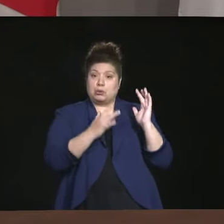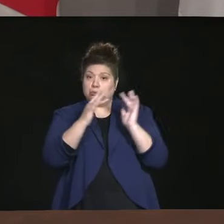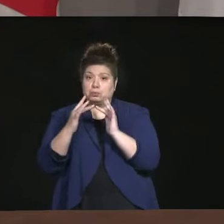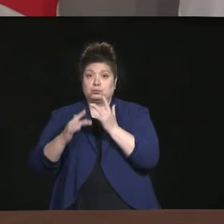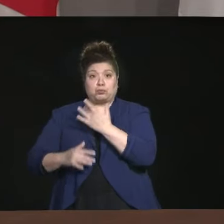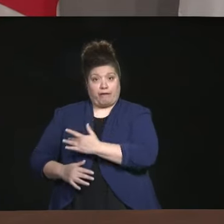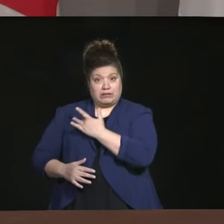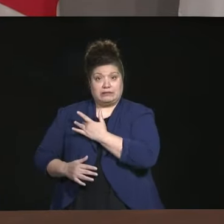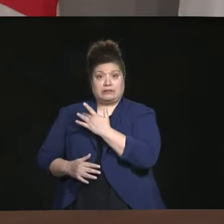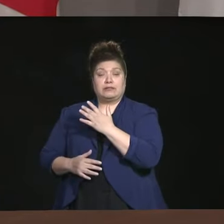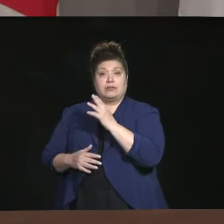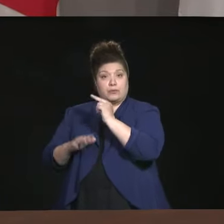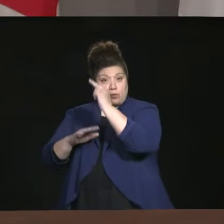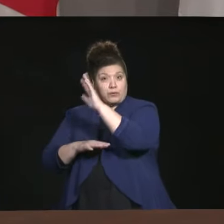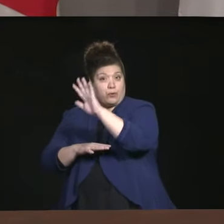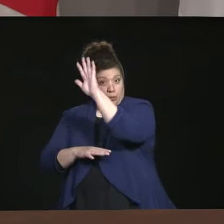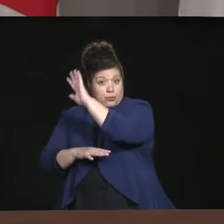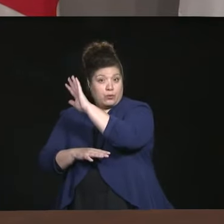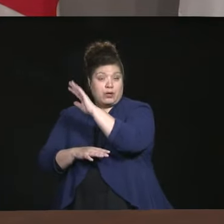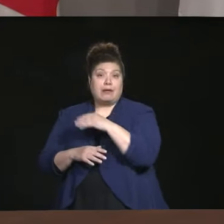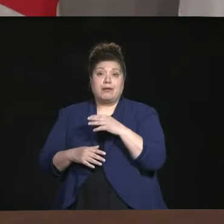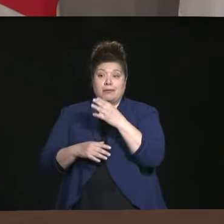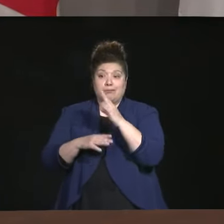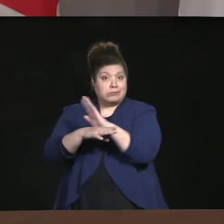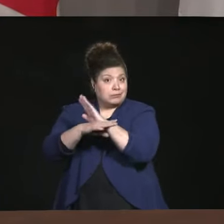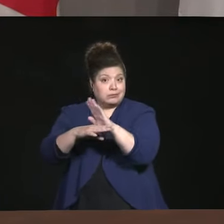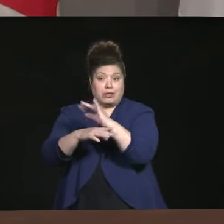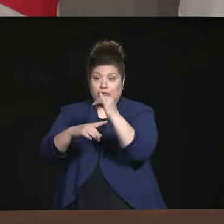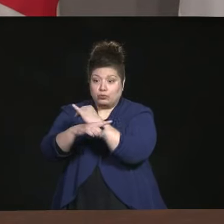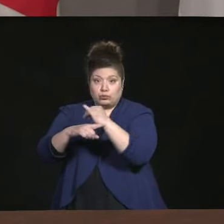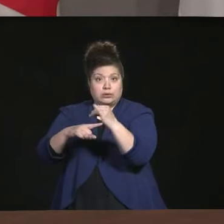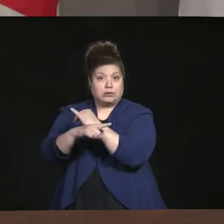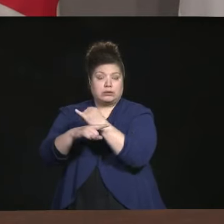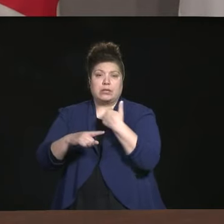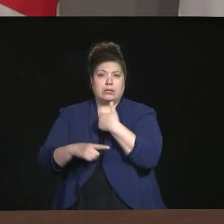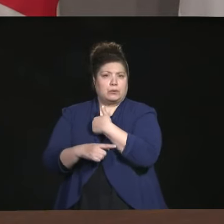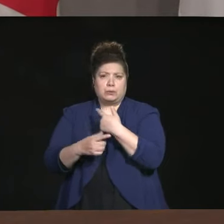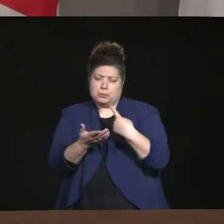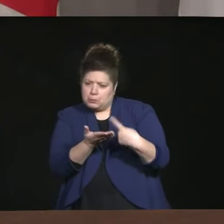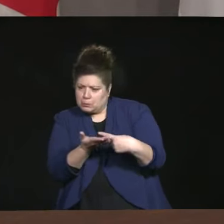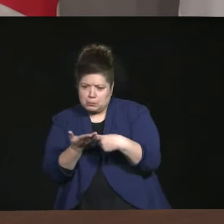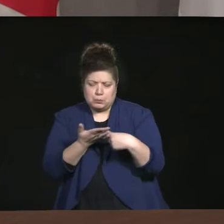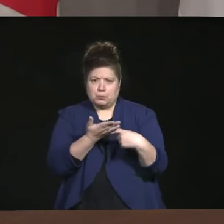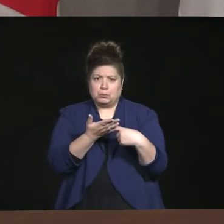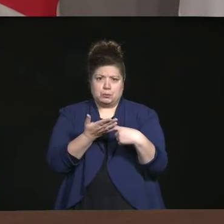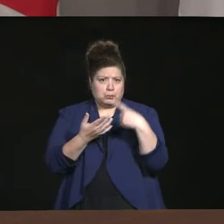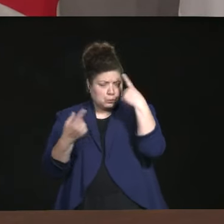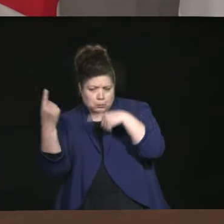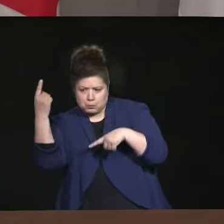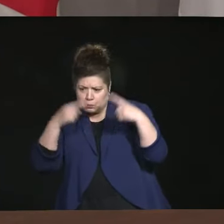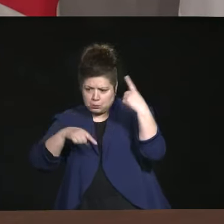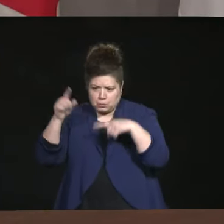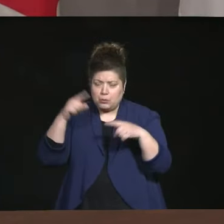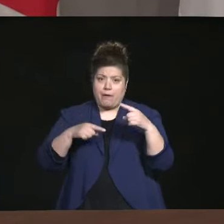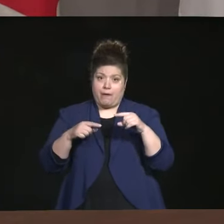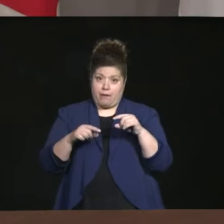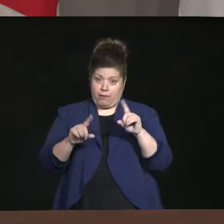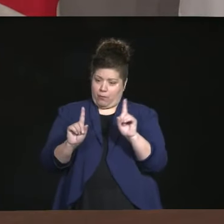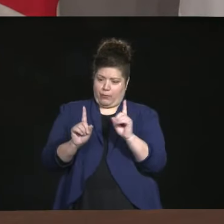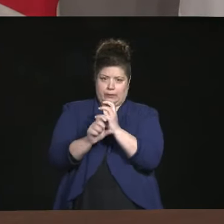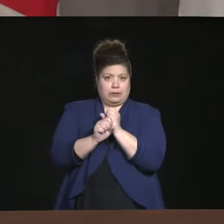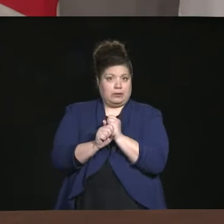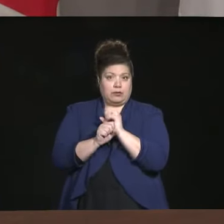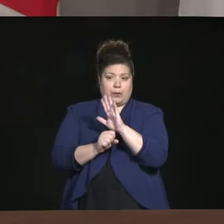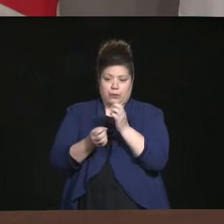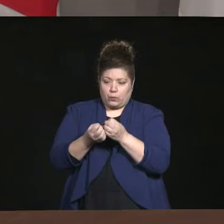industry et in les order services to dont nous obtain avons the goods besoin and en cette services that période we need extraordinaire. in this Il y a beaucoup de extraordinary choses period. que There nous are faisons